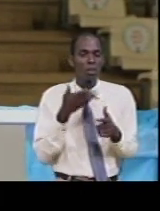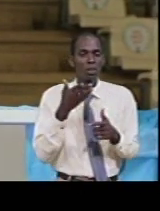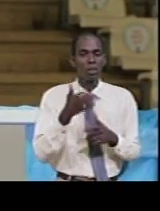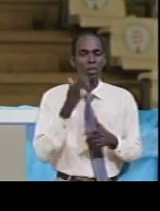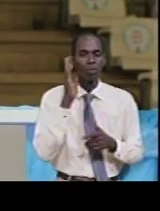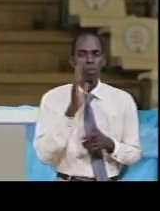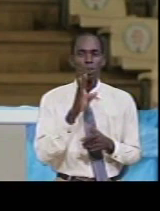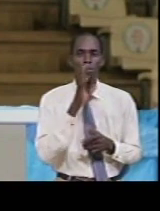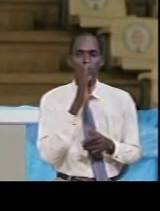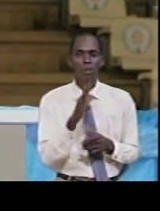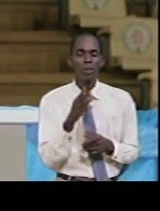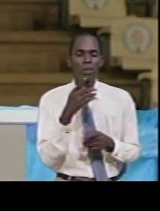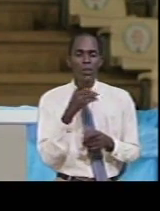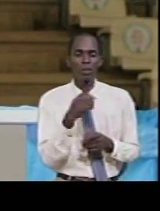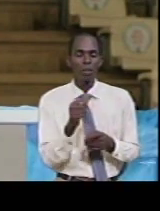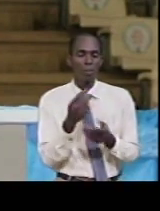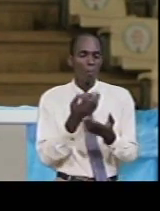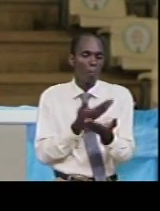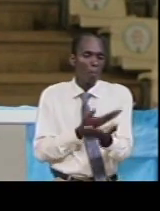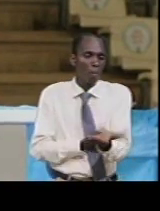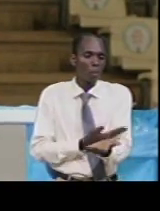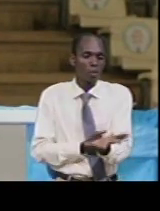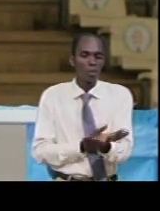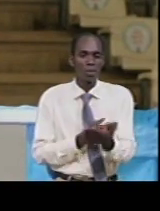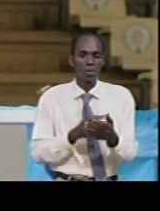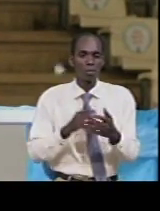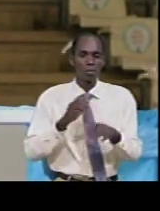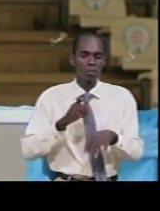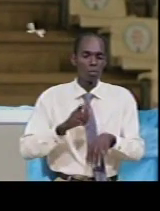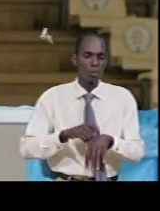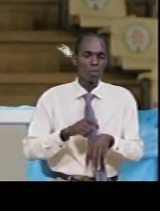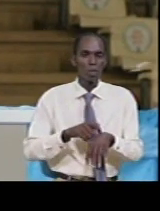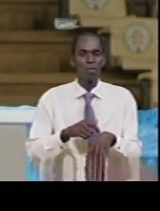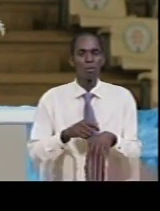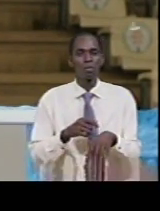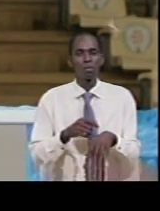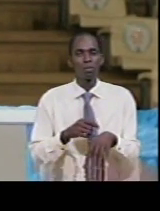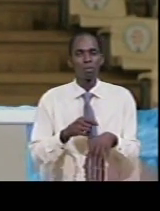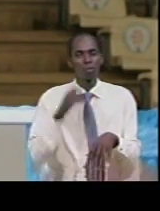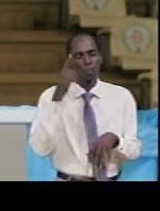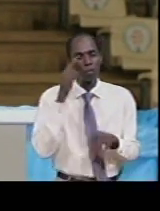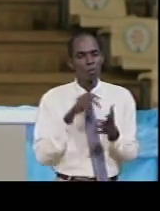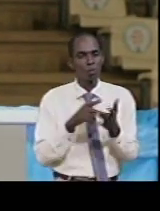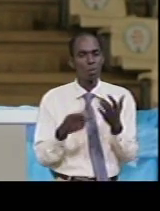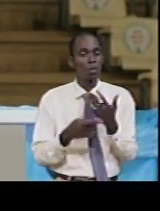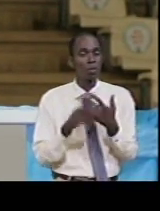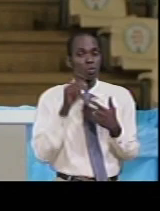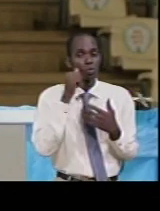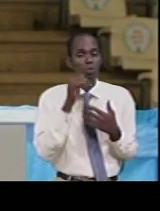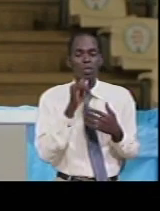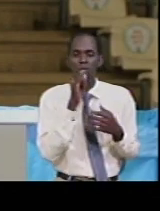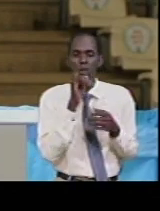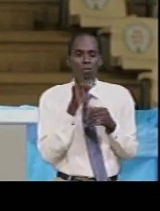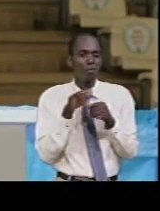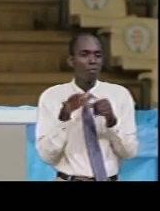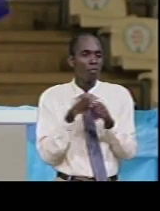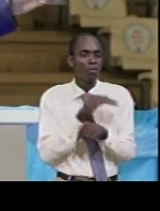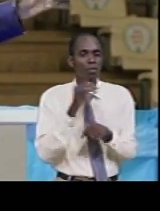of full blessing. We are starting at 7 a.m. Make sure you're here and get